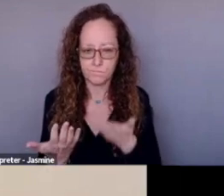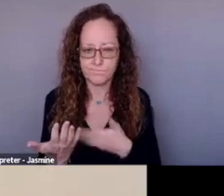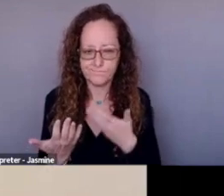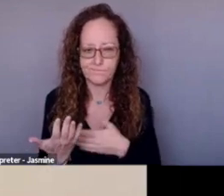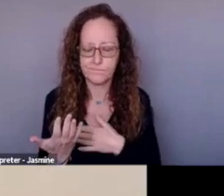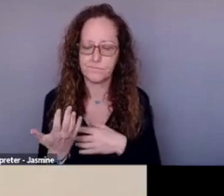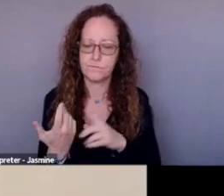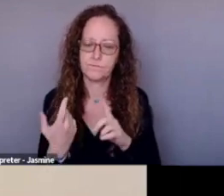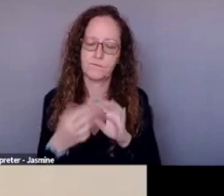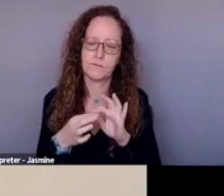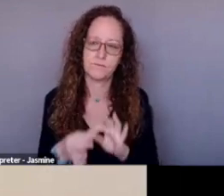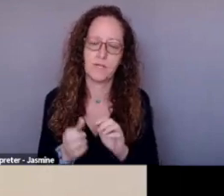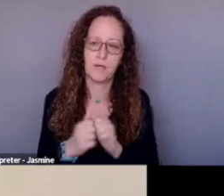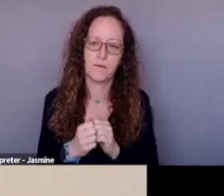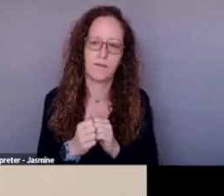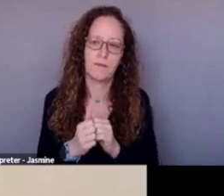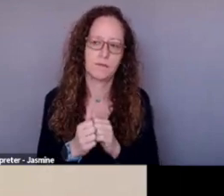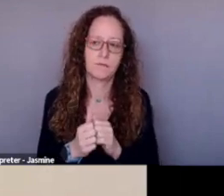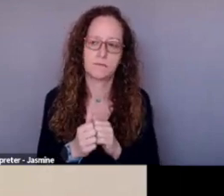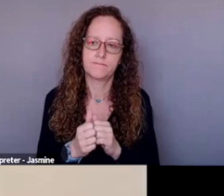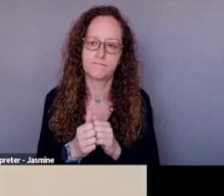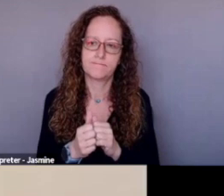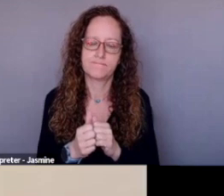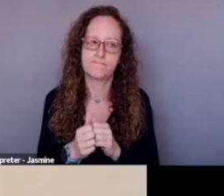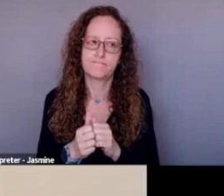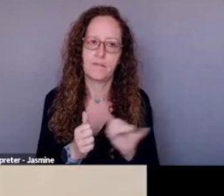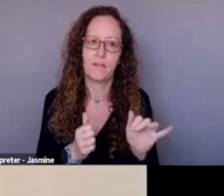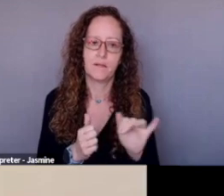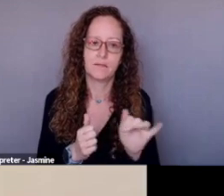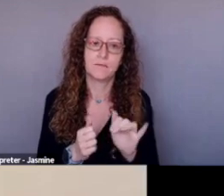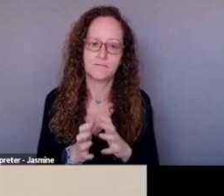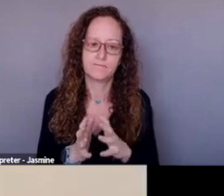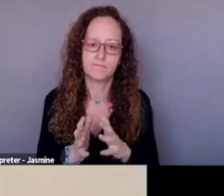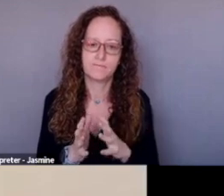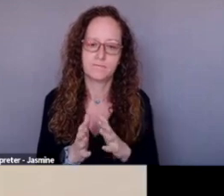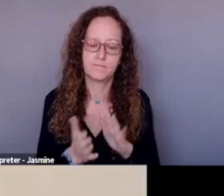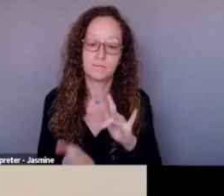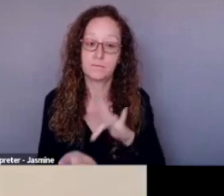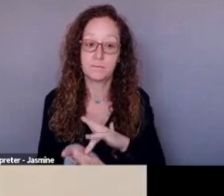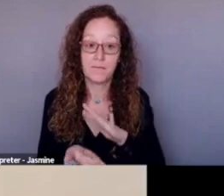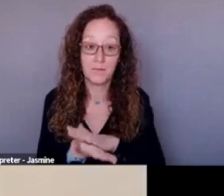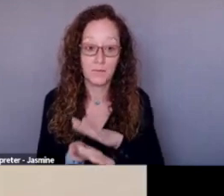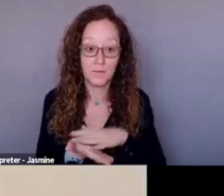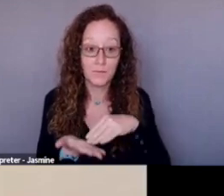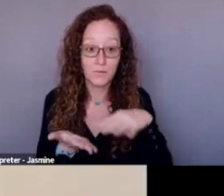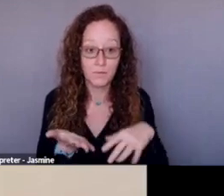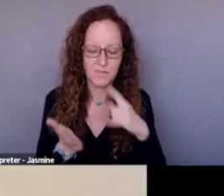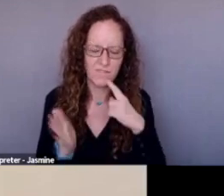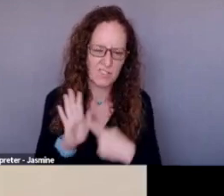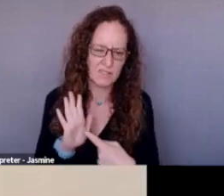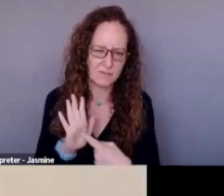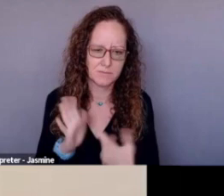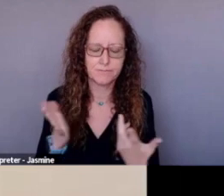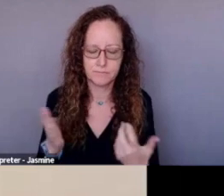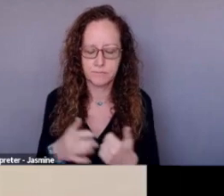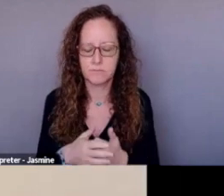think when it comes to like middle school students, as an example,